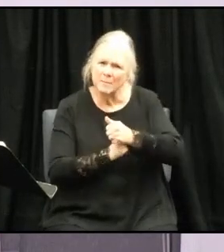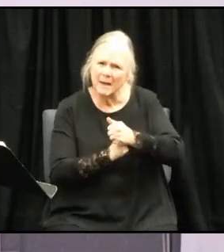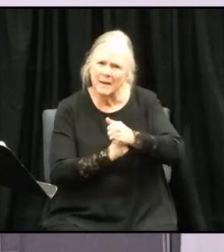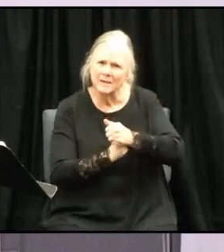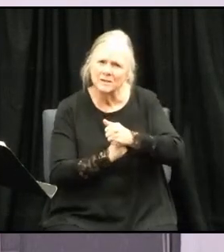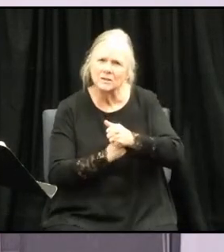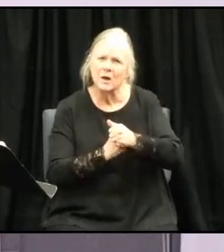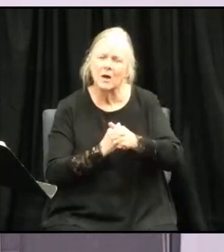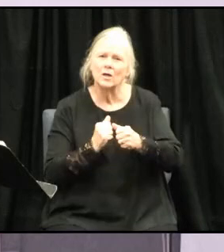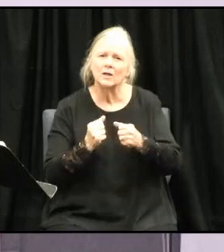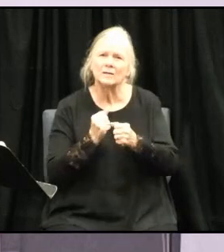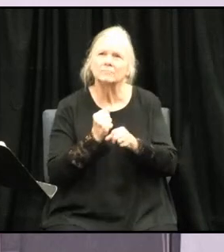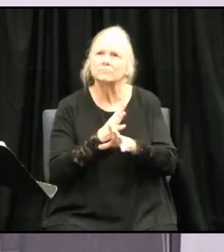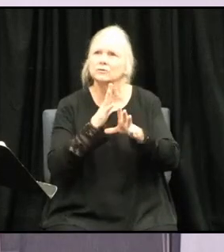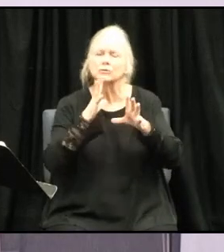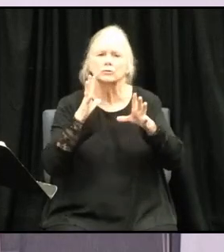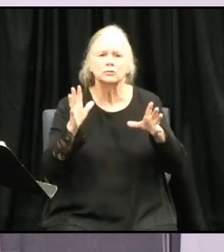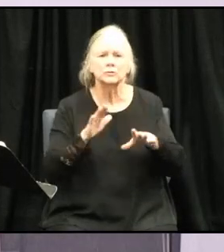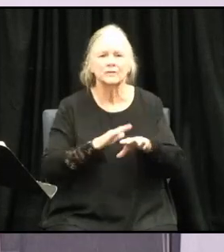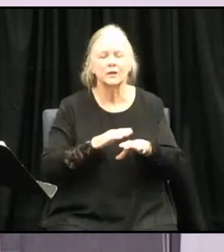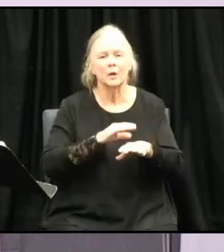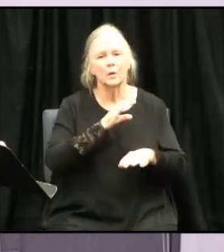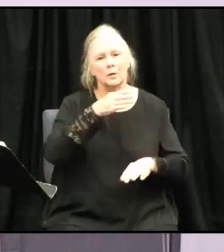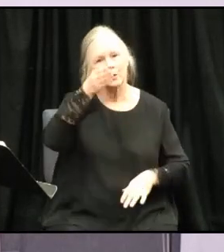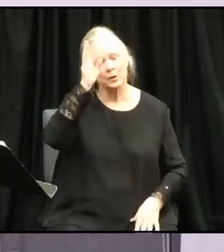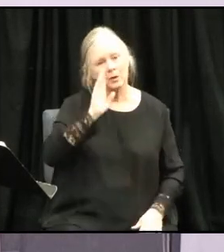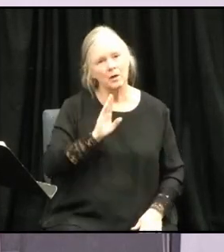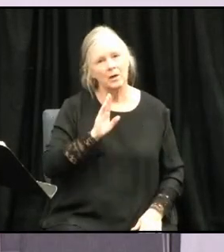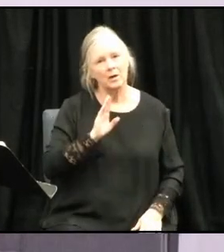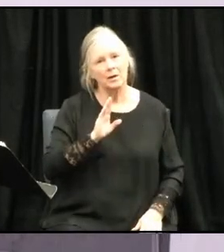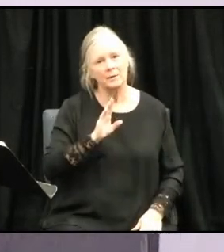the faithfulness of his unconditional love for us.